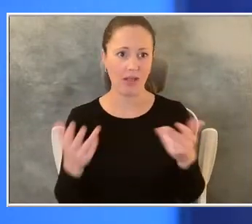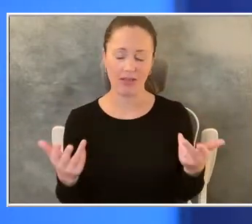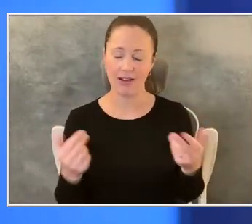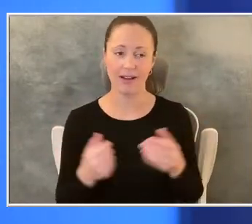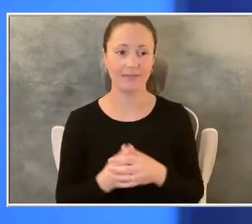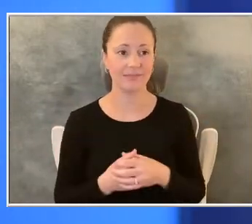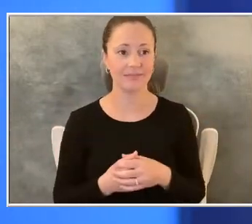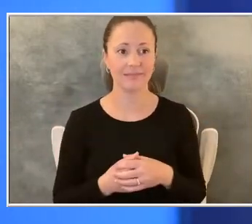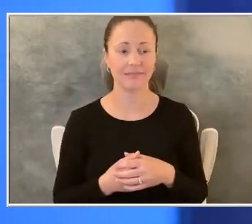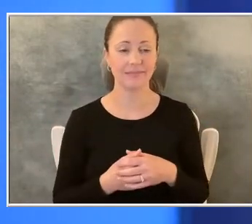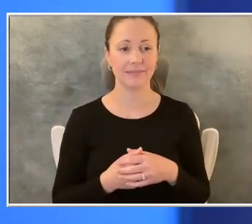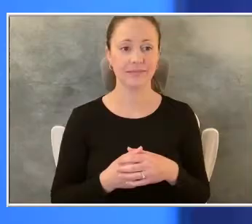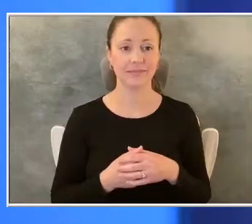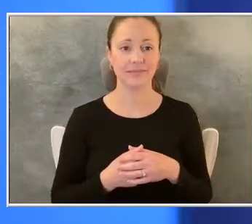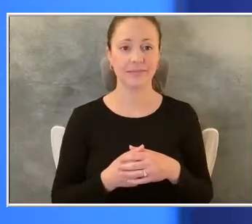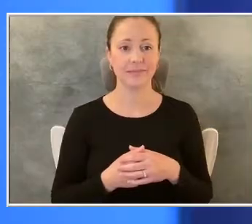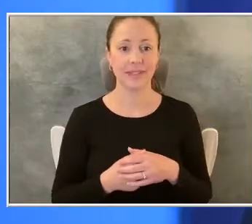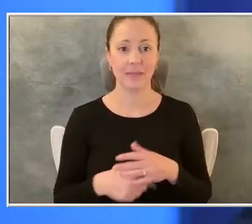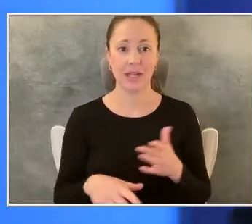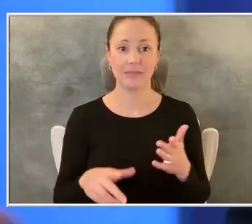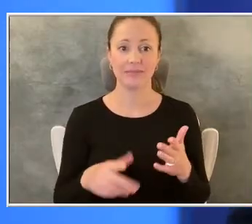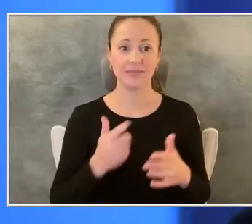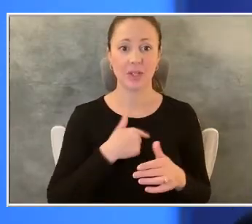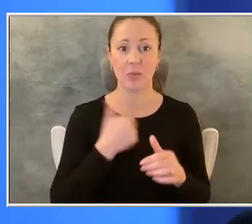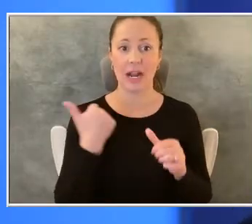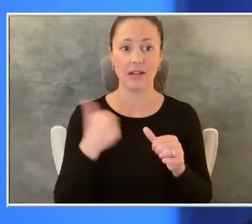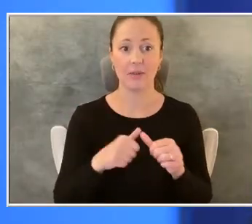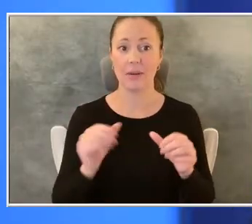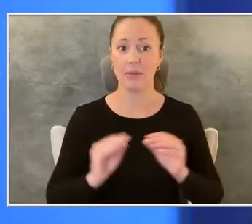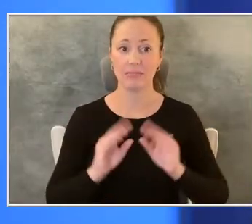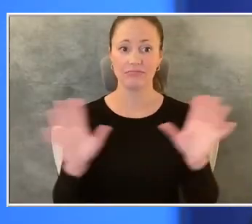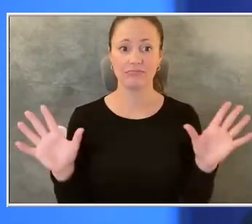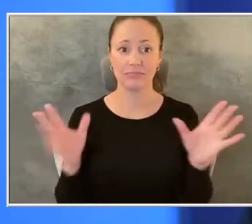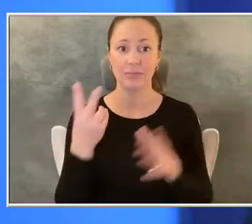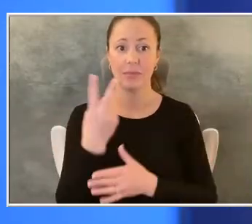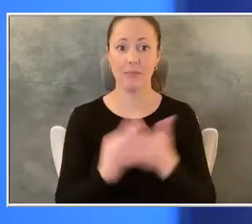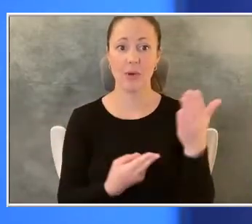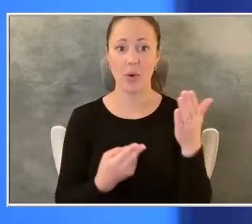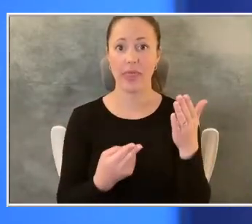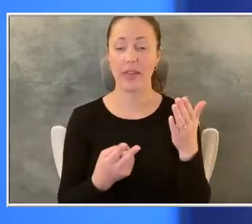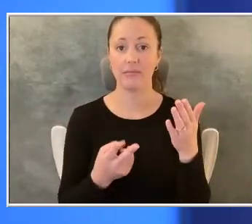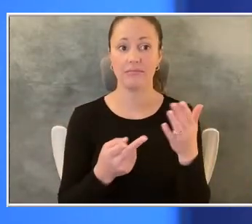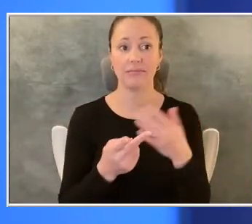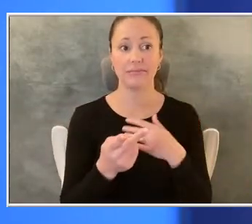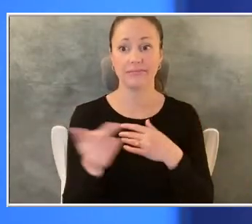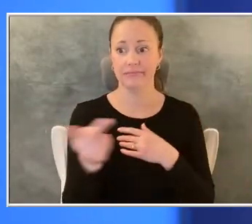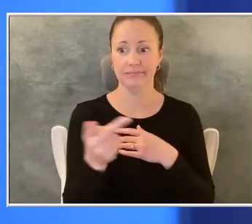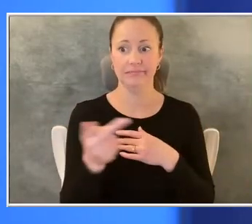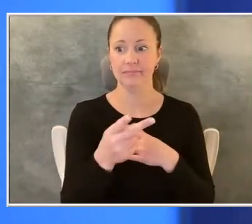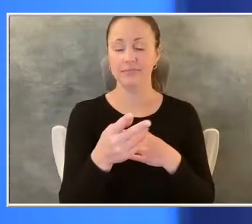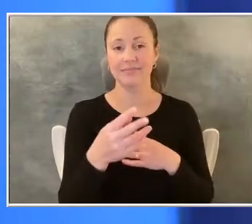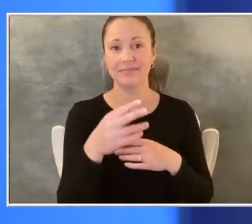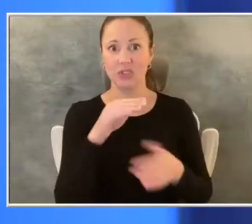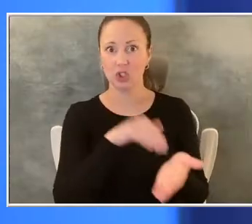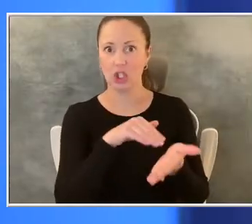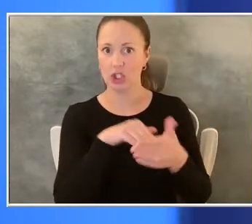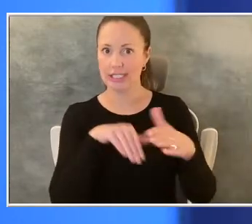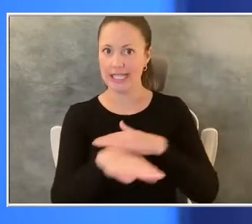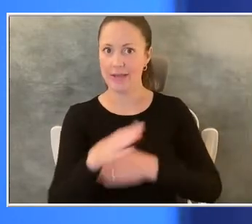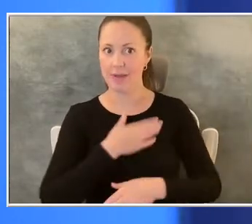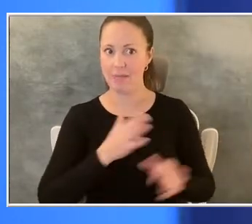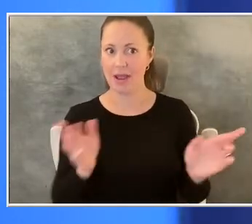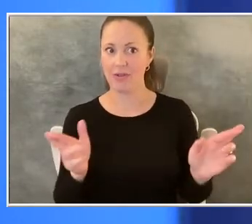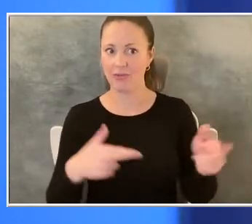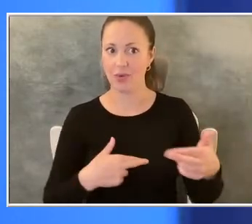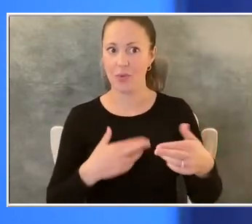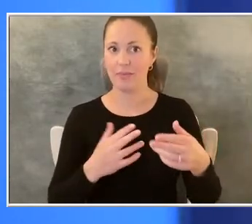you know, what I remember distinctly, both of these gentlemen came in my room the day I got my cells,